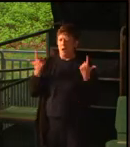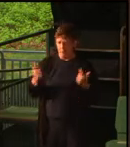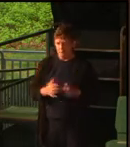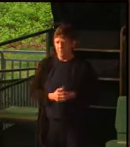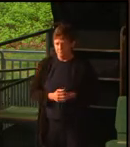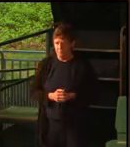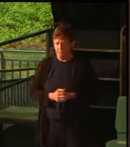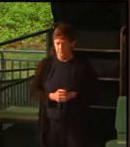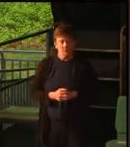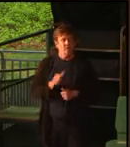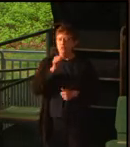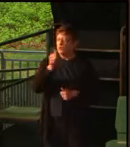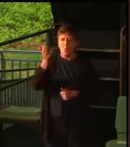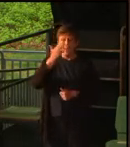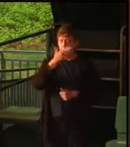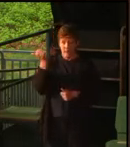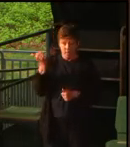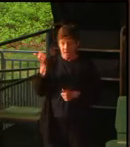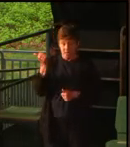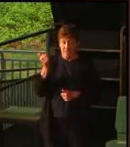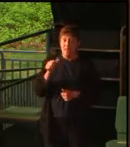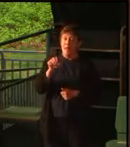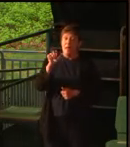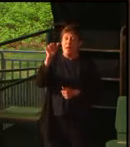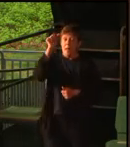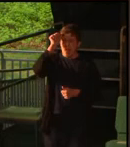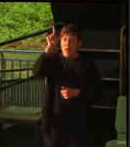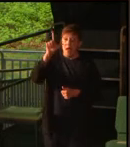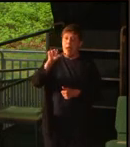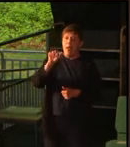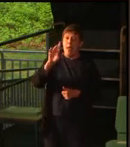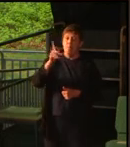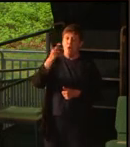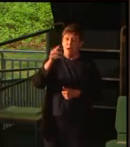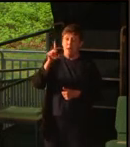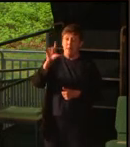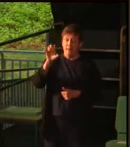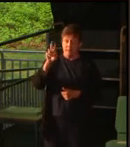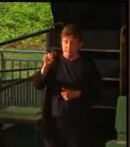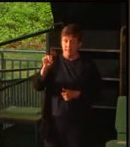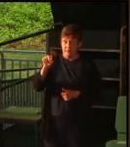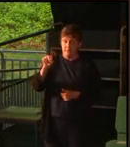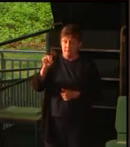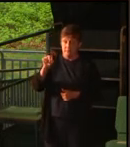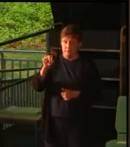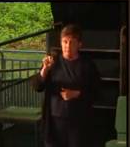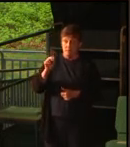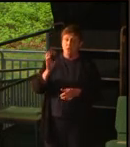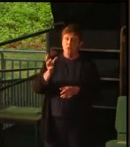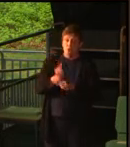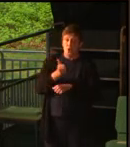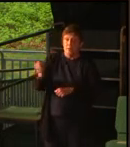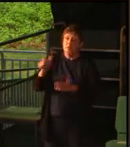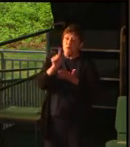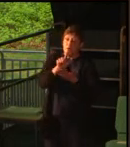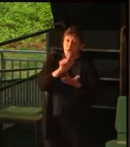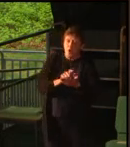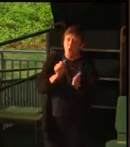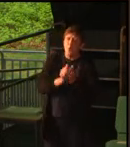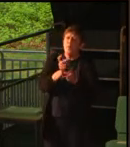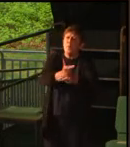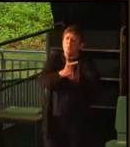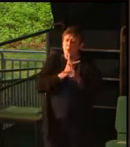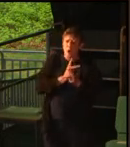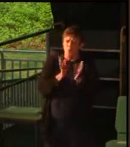And let's not forget that Abraham Lincoln taught himself law with borrowed books, or as we call